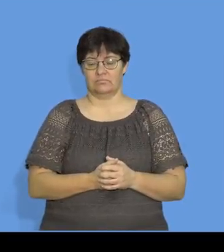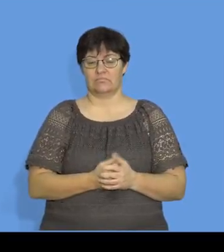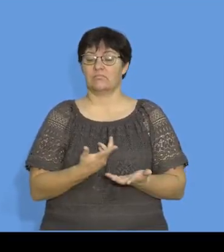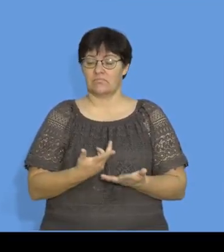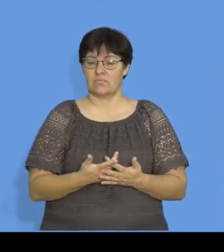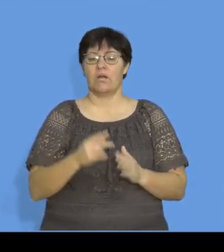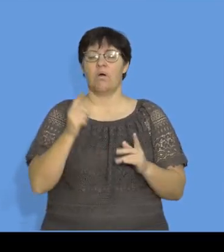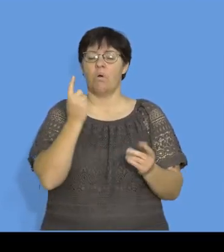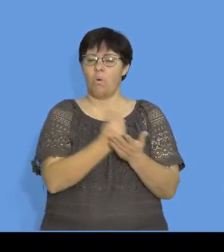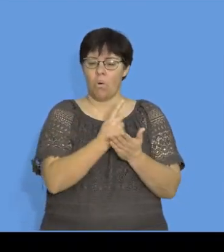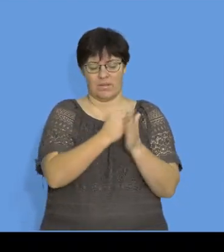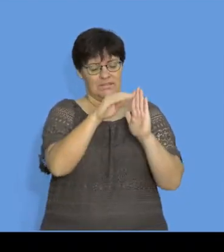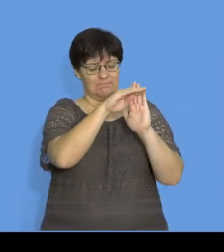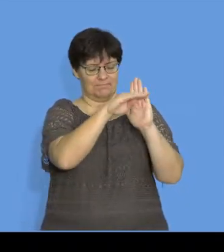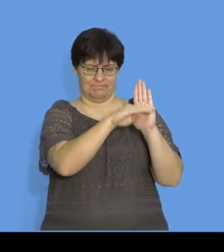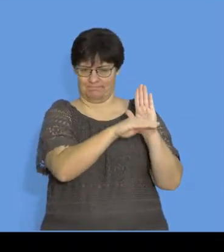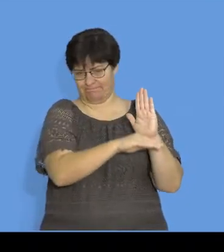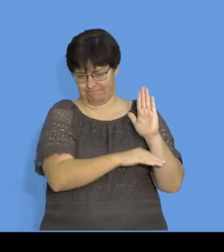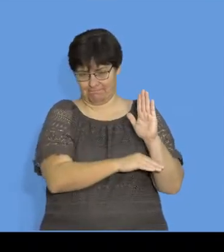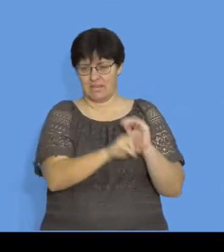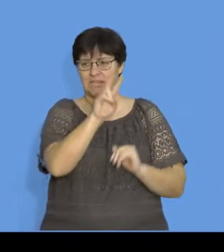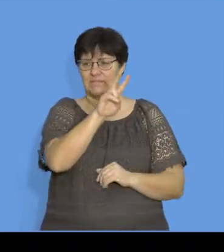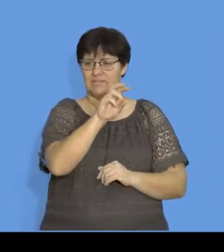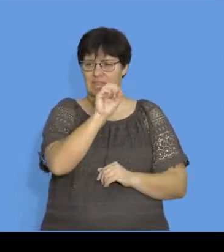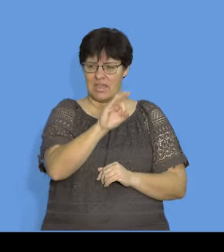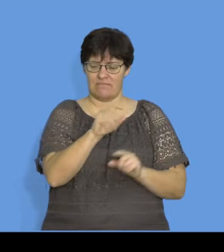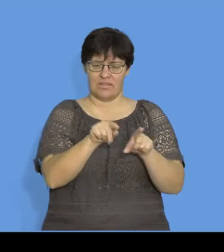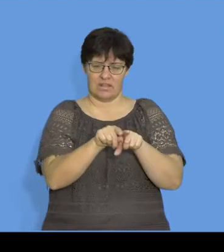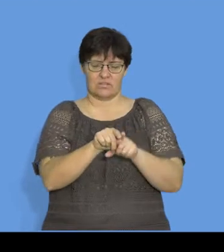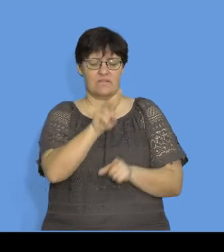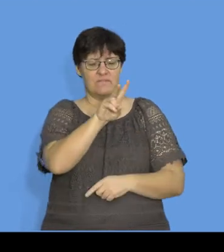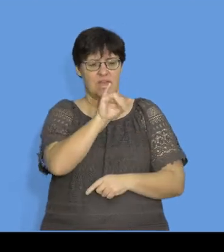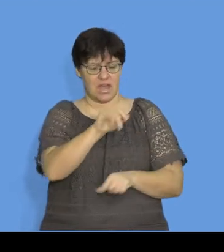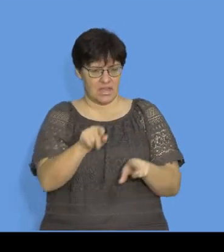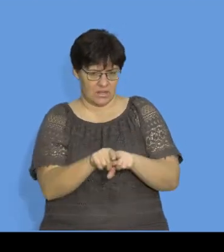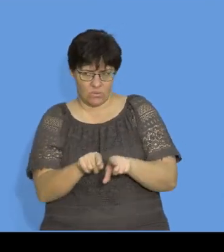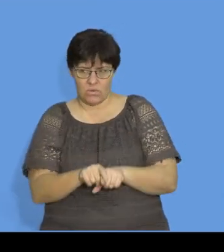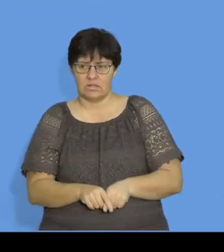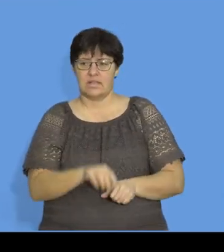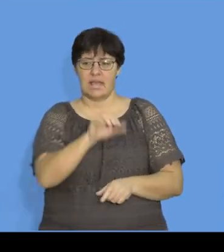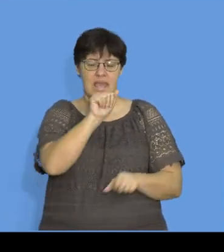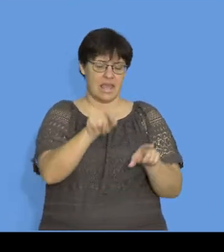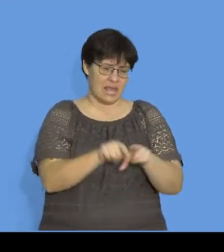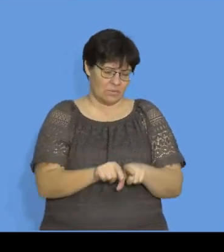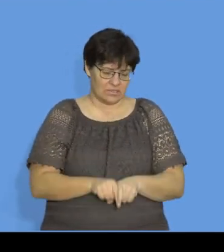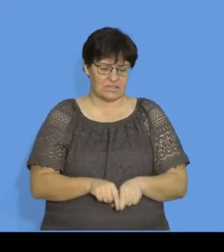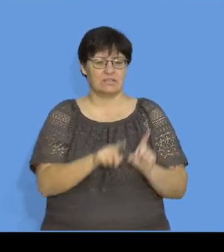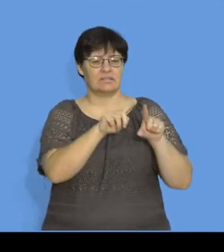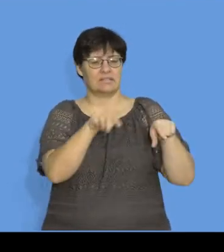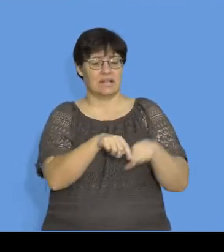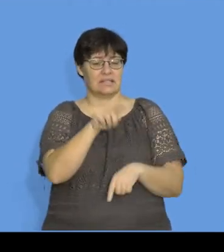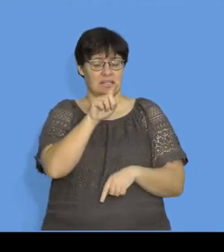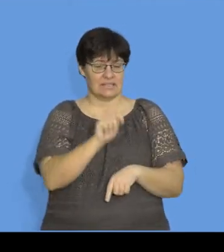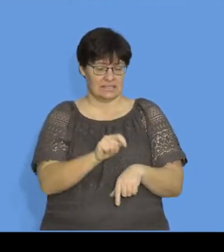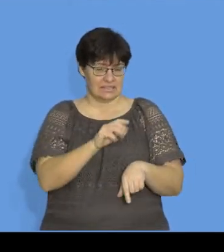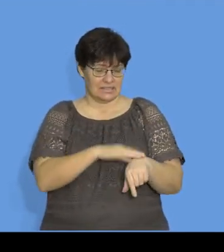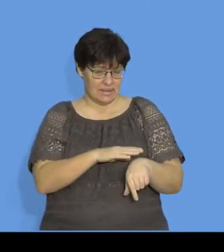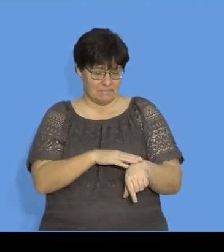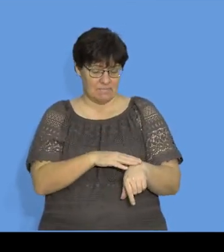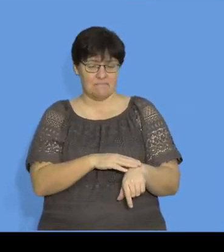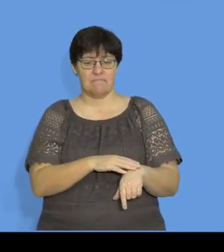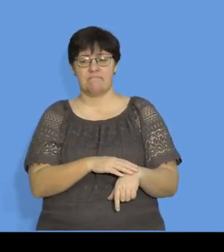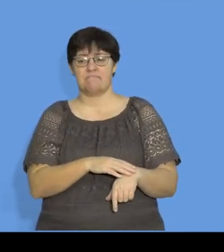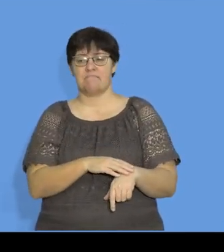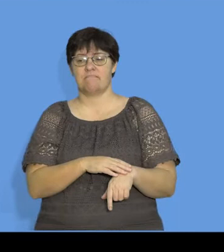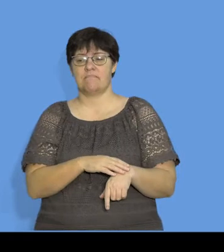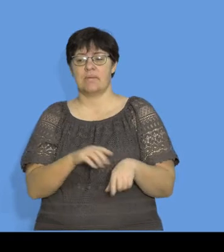I always write my list in this order. And if you look very